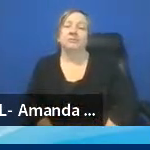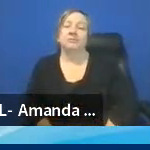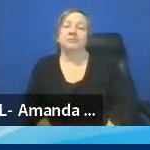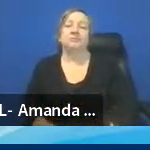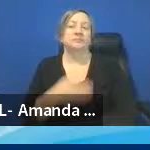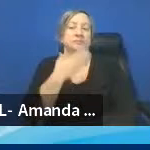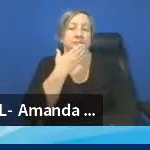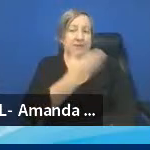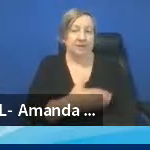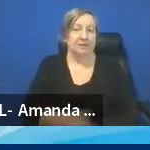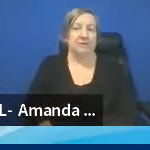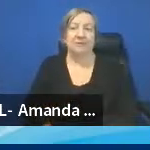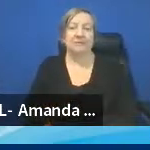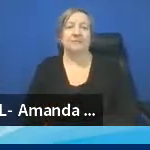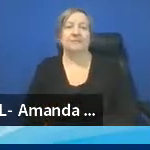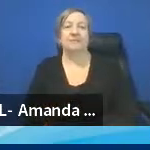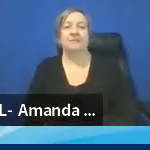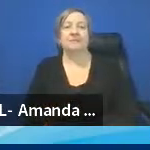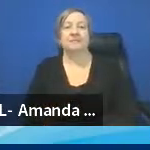Thank you.